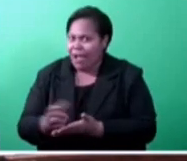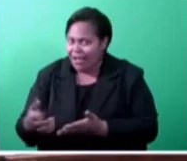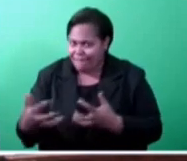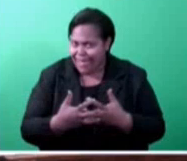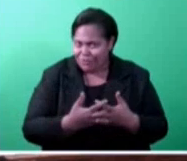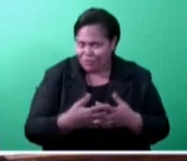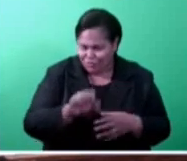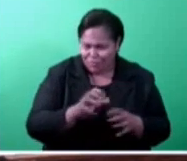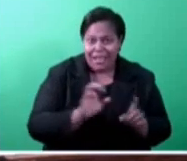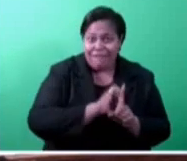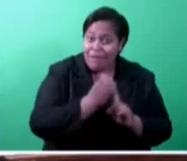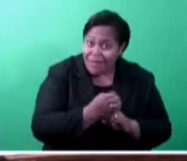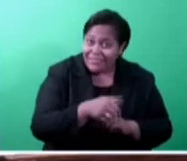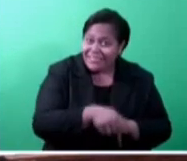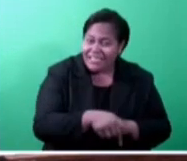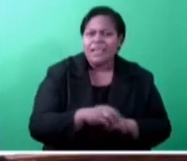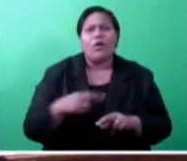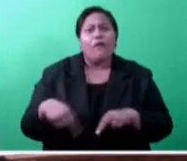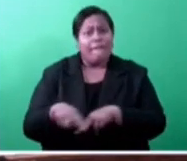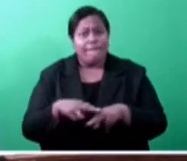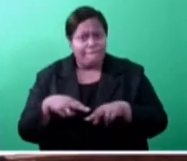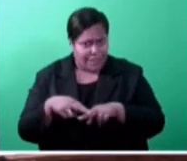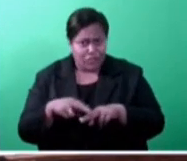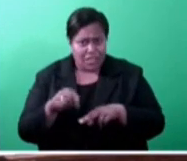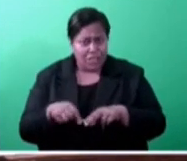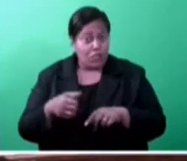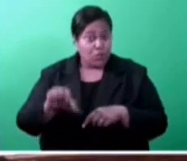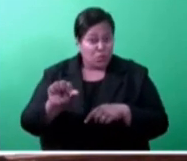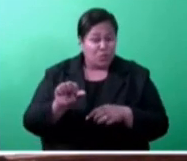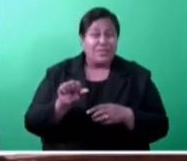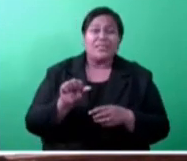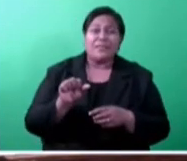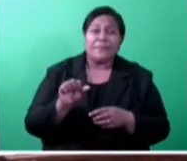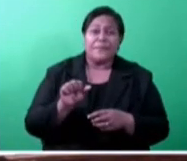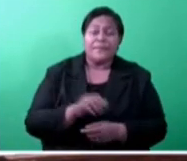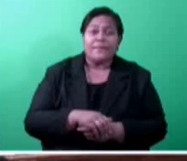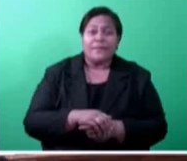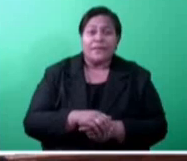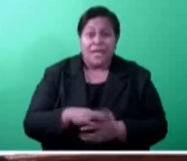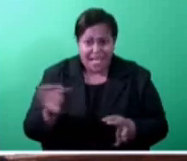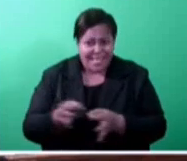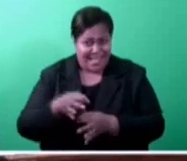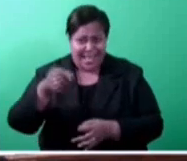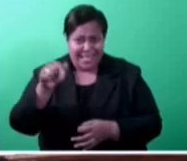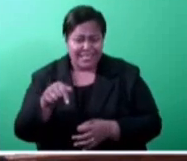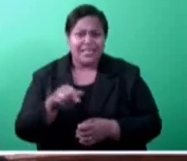country such as Fiji, whose annual per capita consumption and production of ozone-depleting substances is less